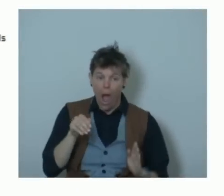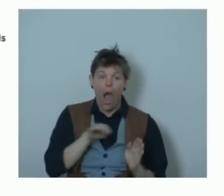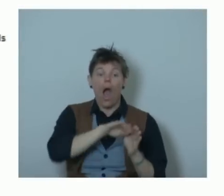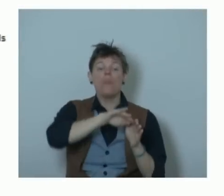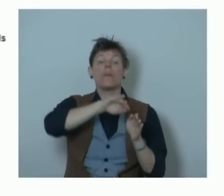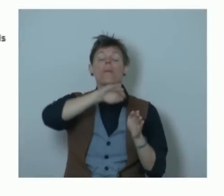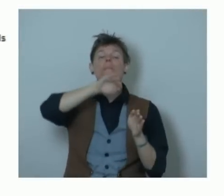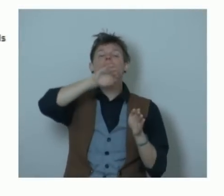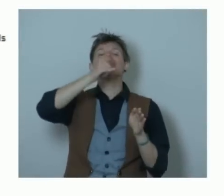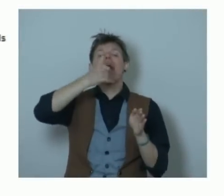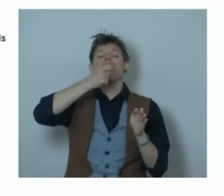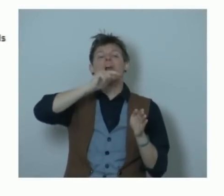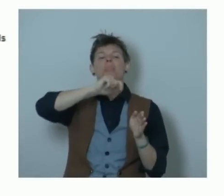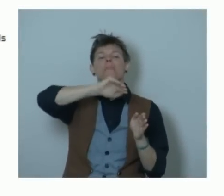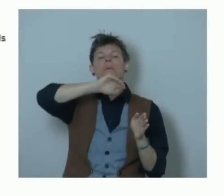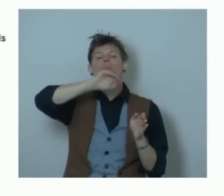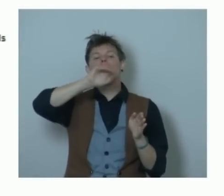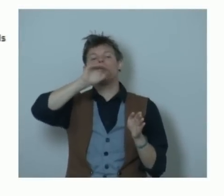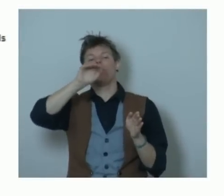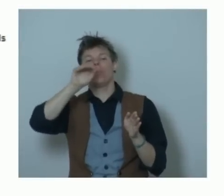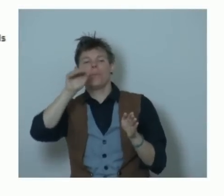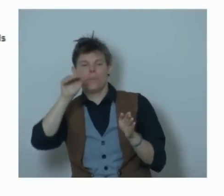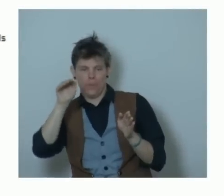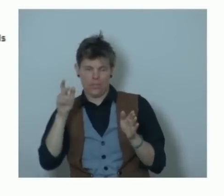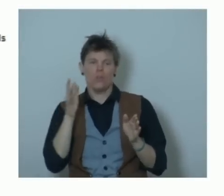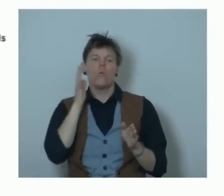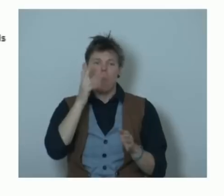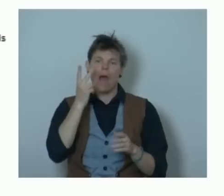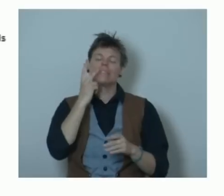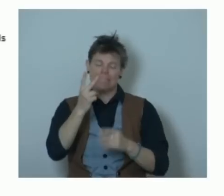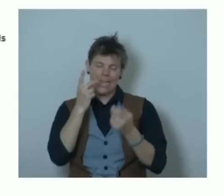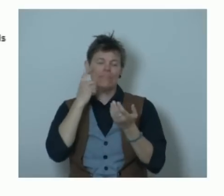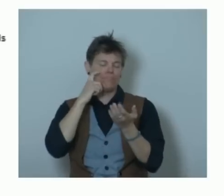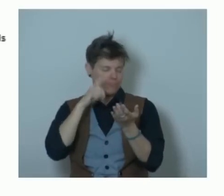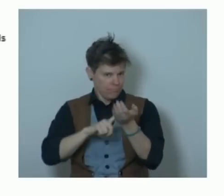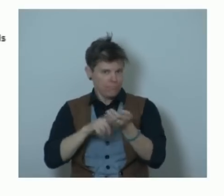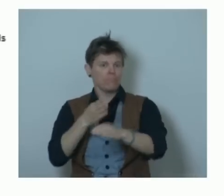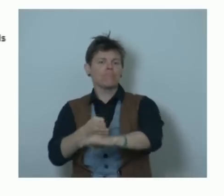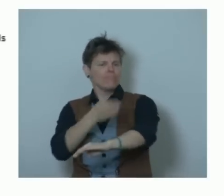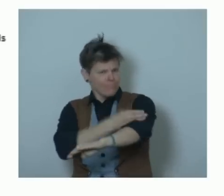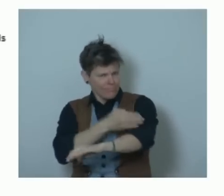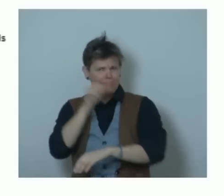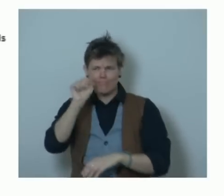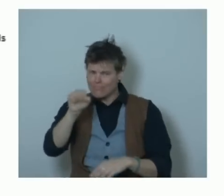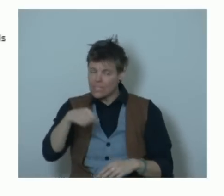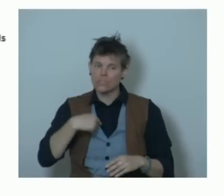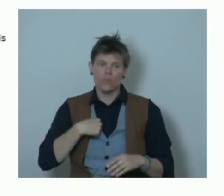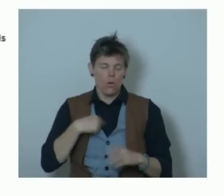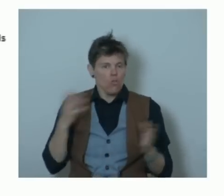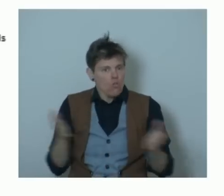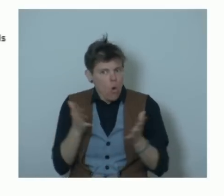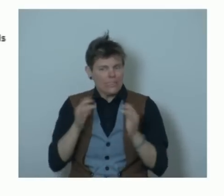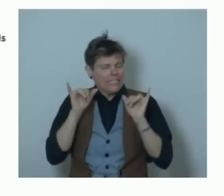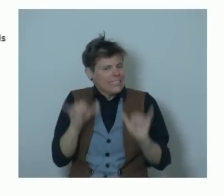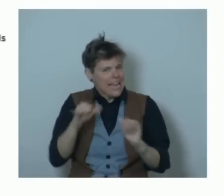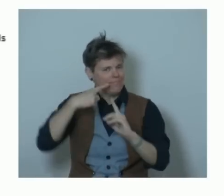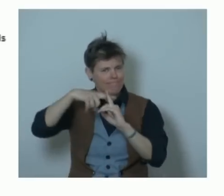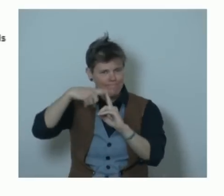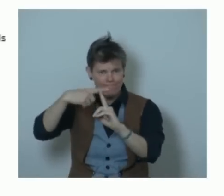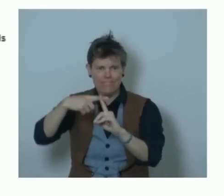exponentially. And so we are seeing some fairly rapid improvement here that's encouraging, but I think we need to wait, see what we